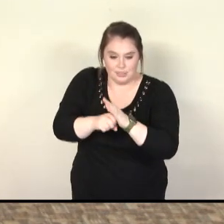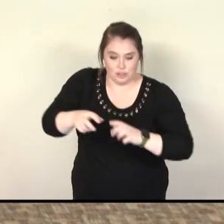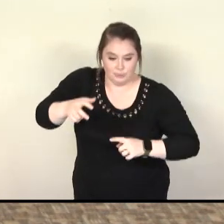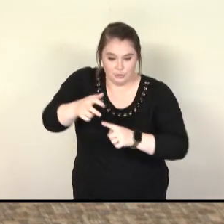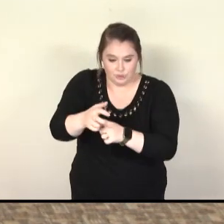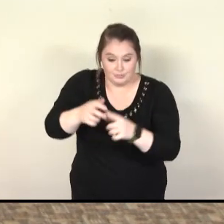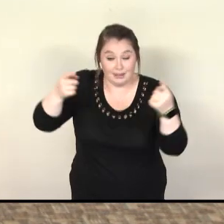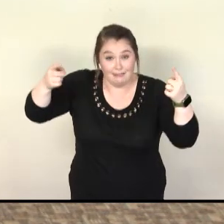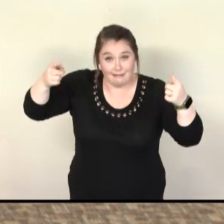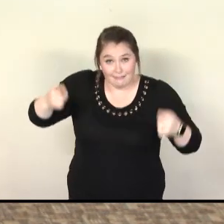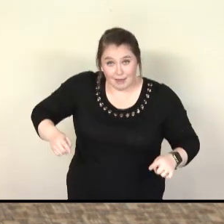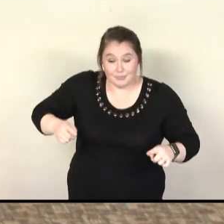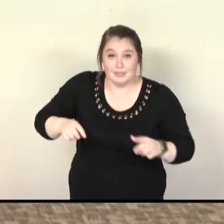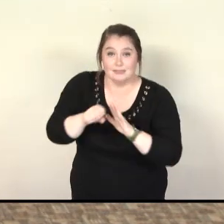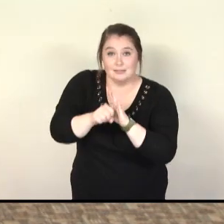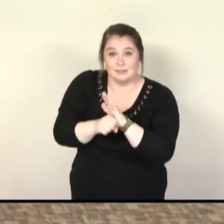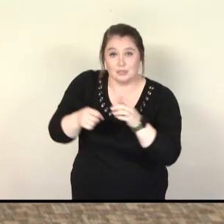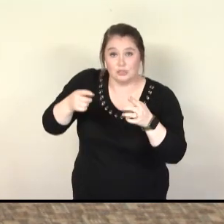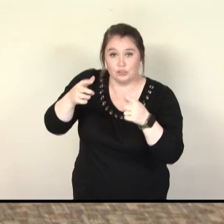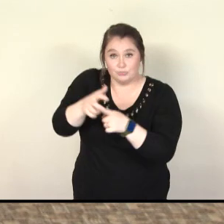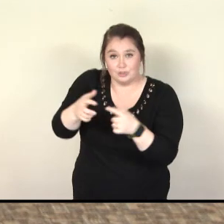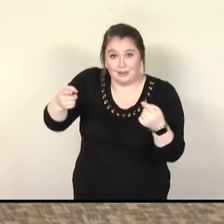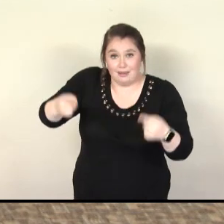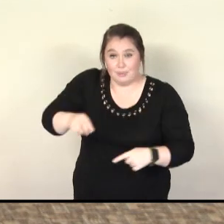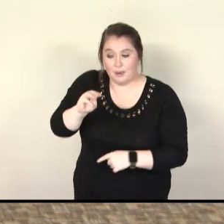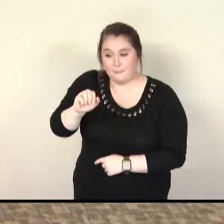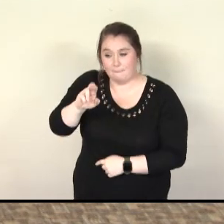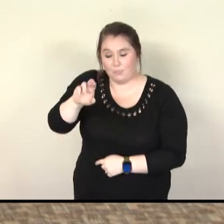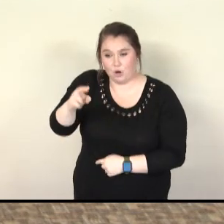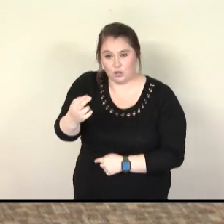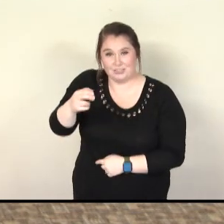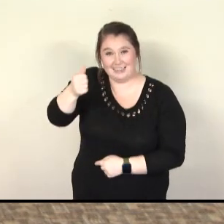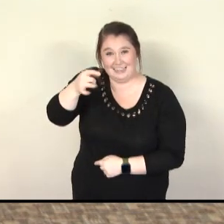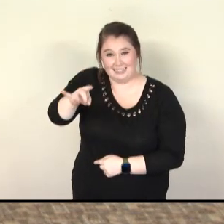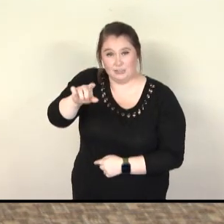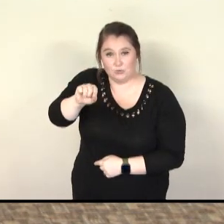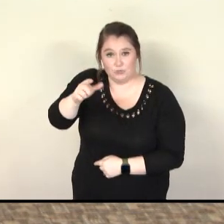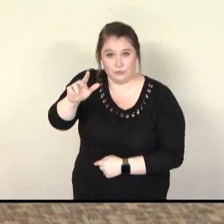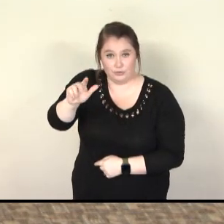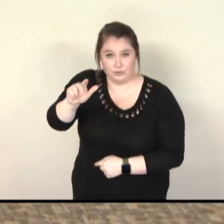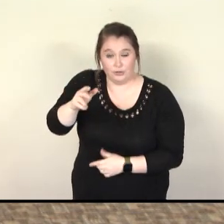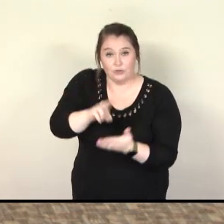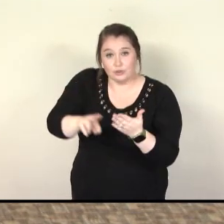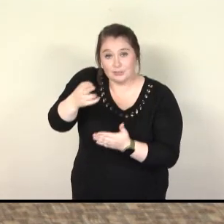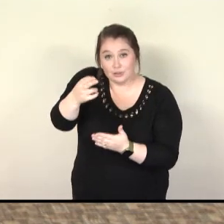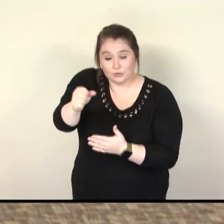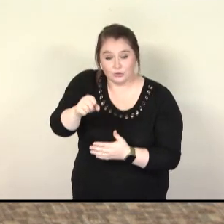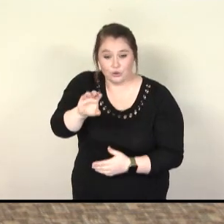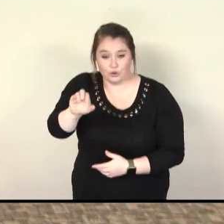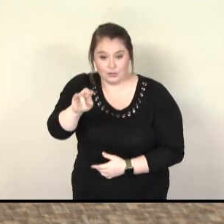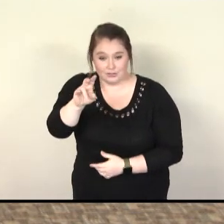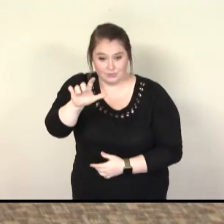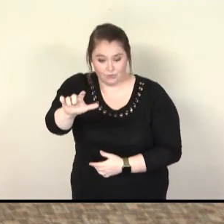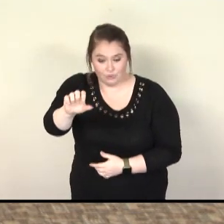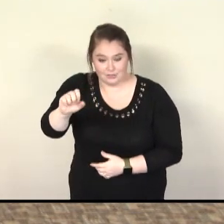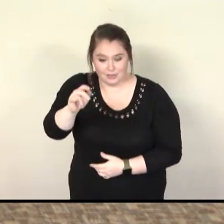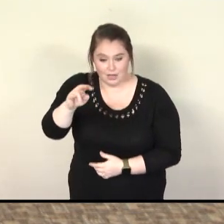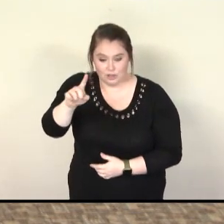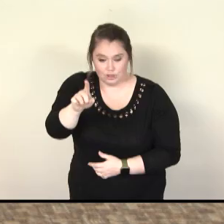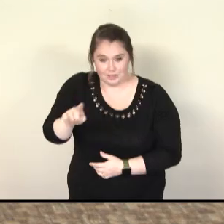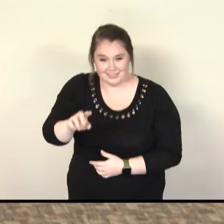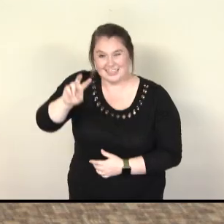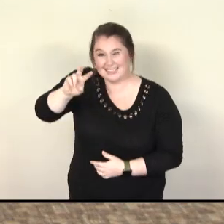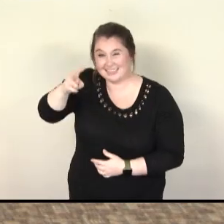Powerlifting Association State Championships was held on March the 18th, 2023. University High School student Crystal Sanchez was